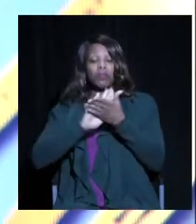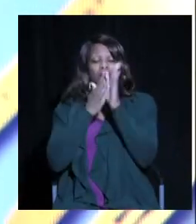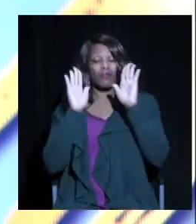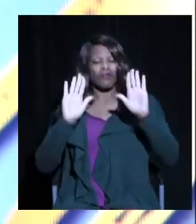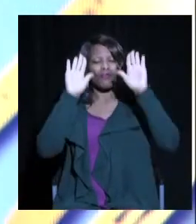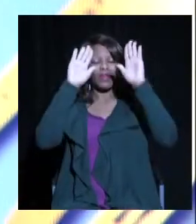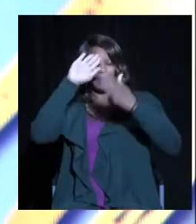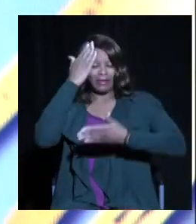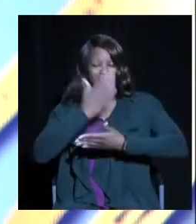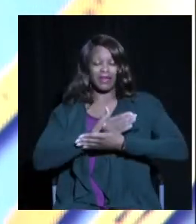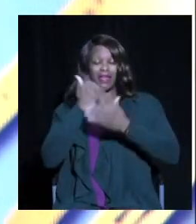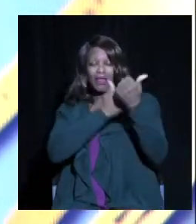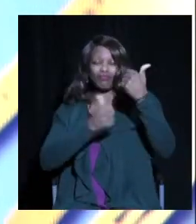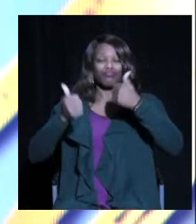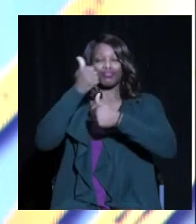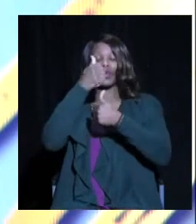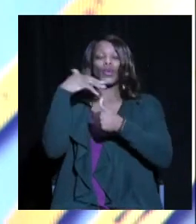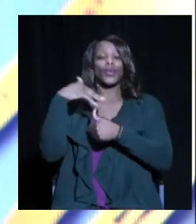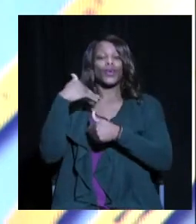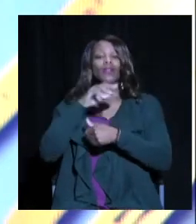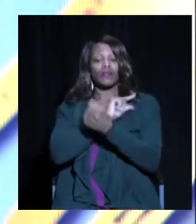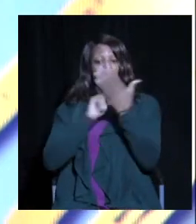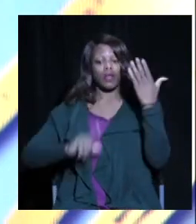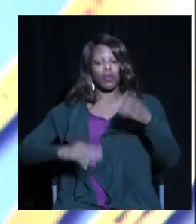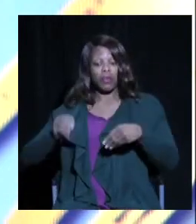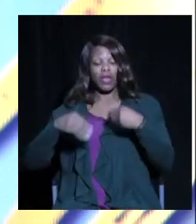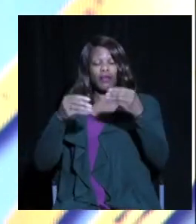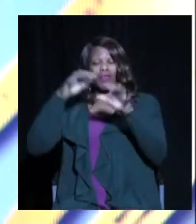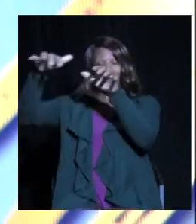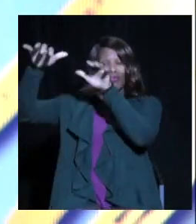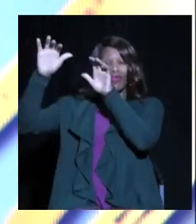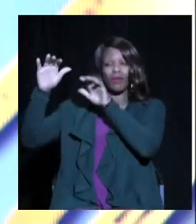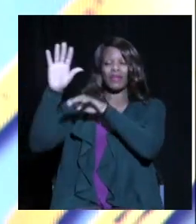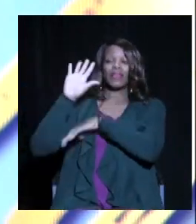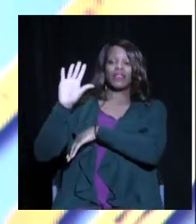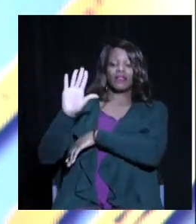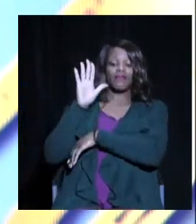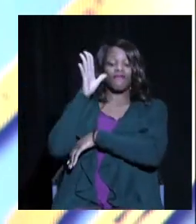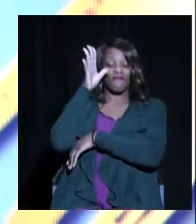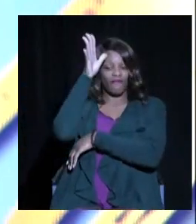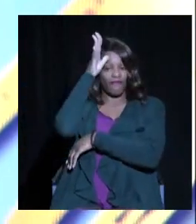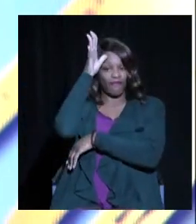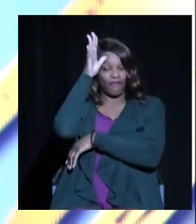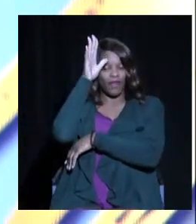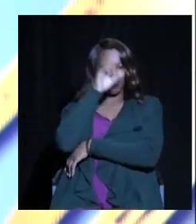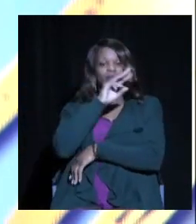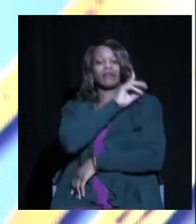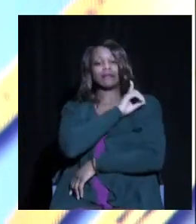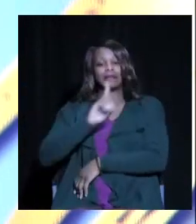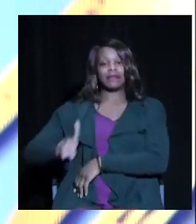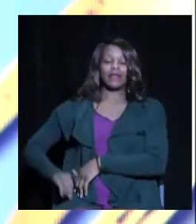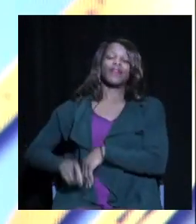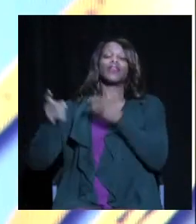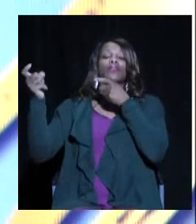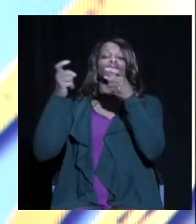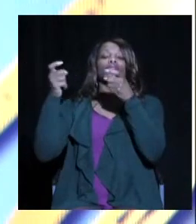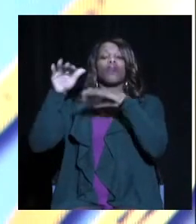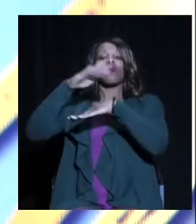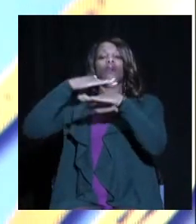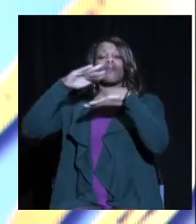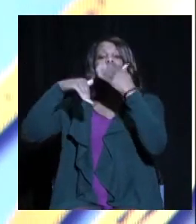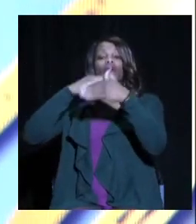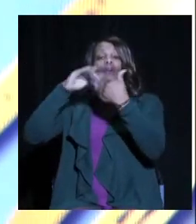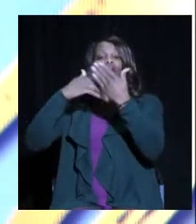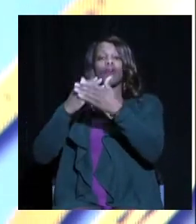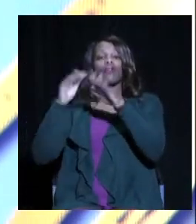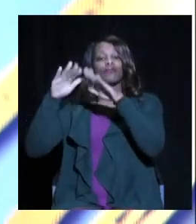Son of the Most High. The Lord will give him the throne of his father David, and he will reign over Jacob's descendants forever. His kingdom